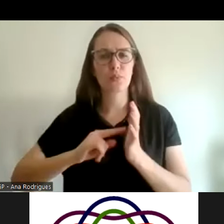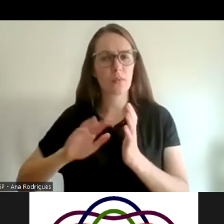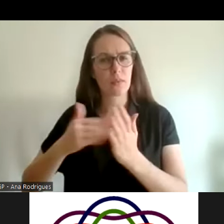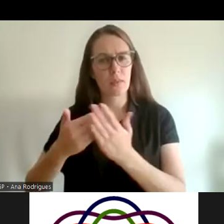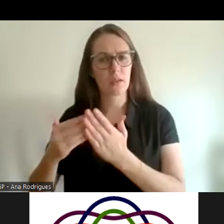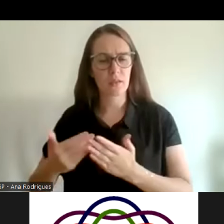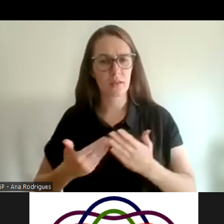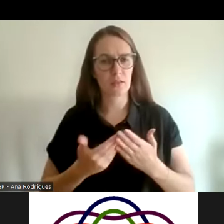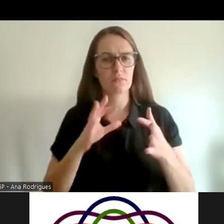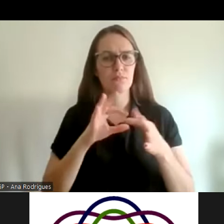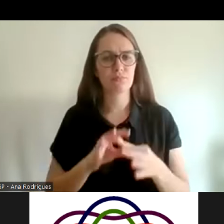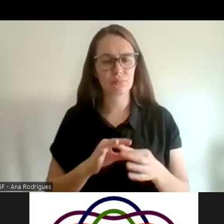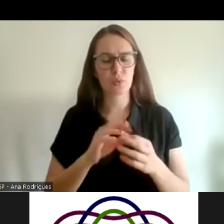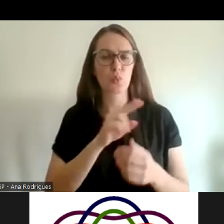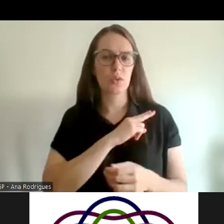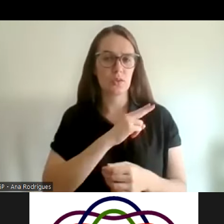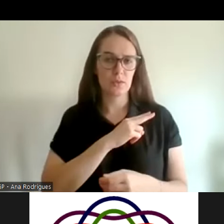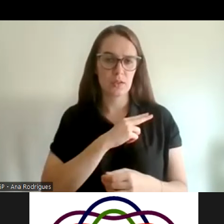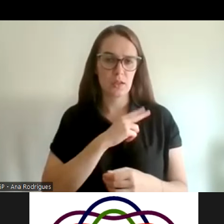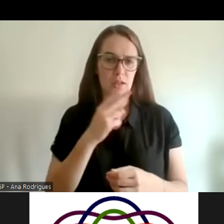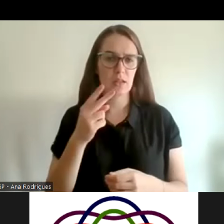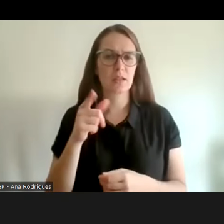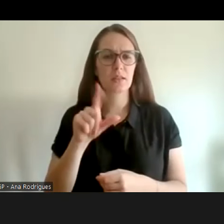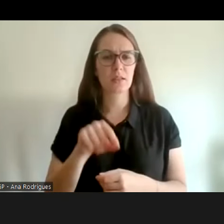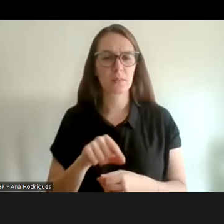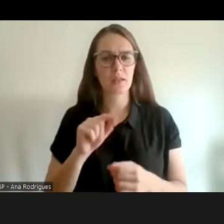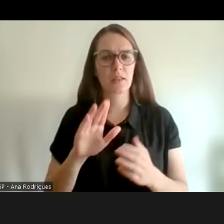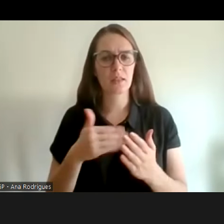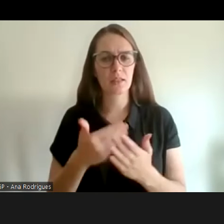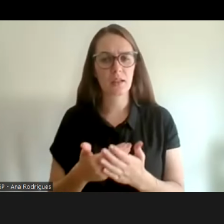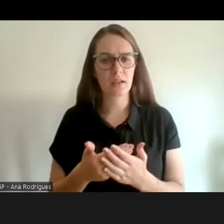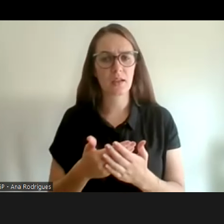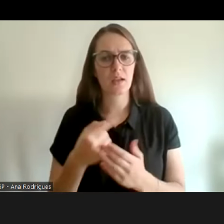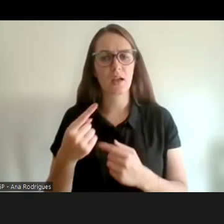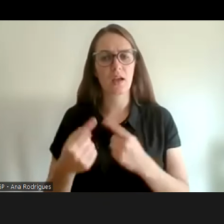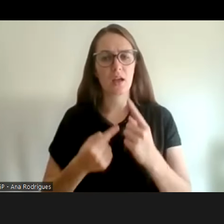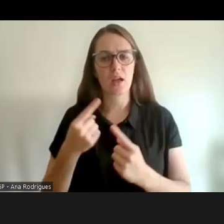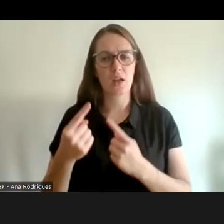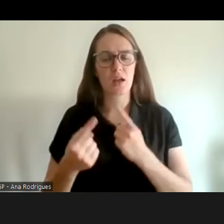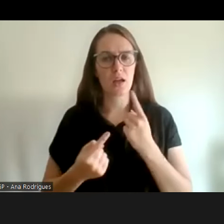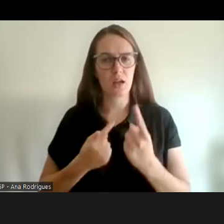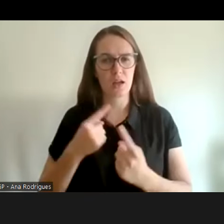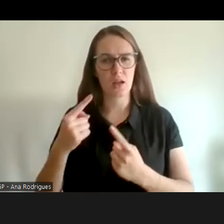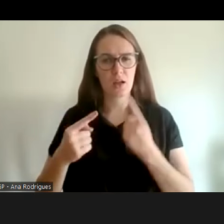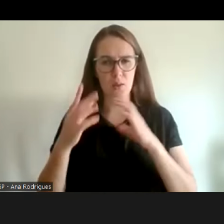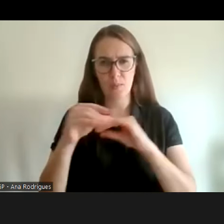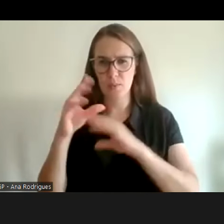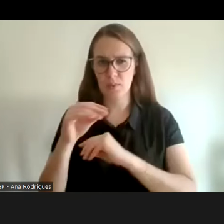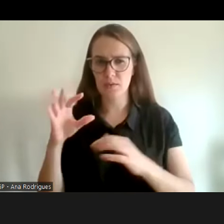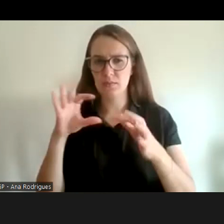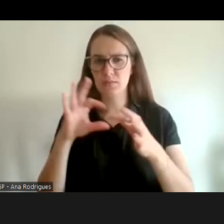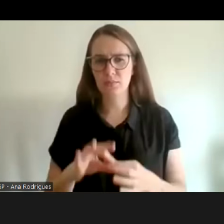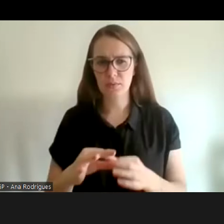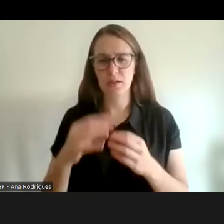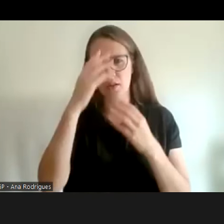work of the related university bodies, and to give advertisement in issues connected with higher education law. Last